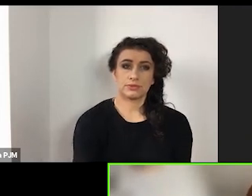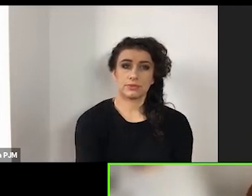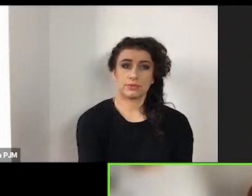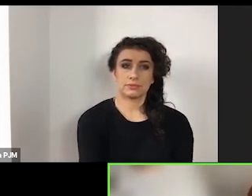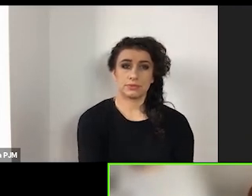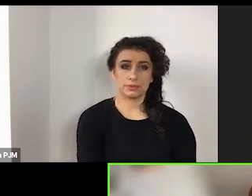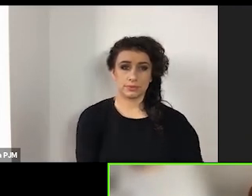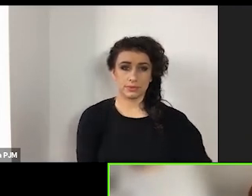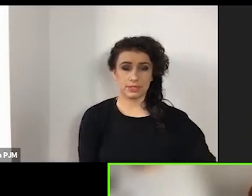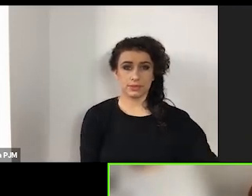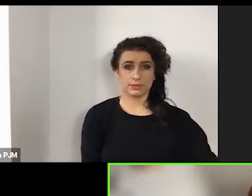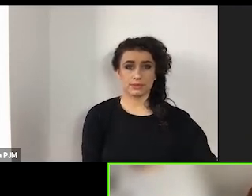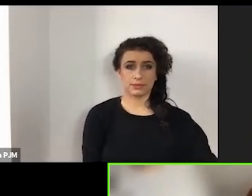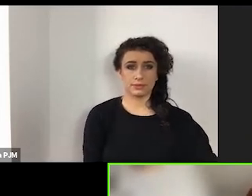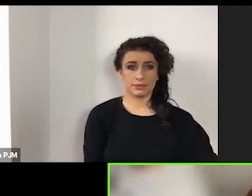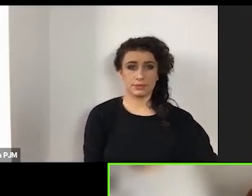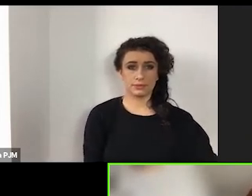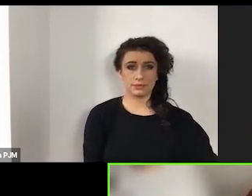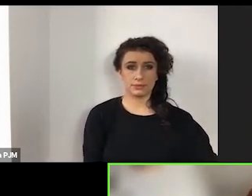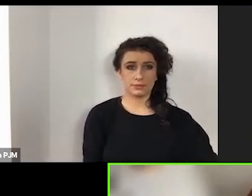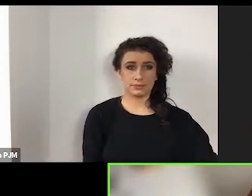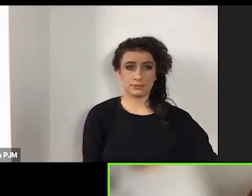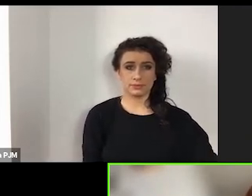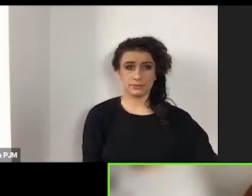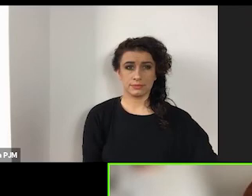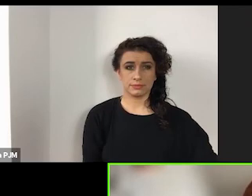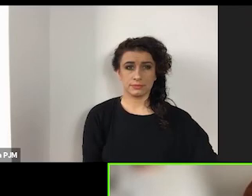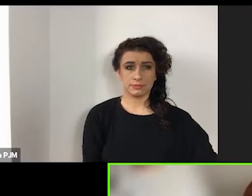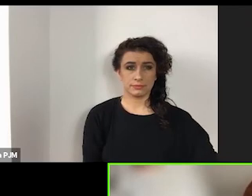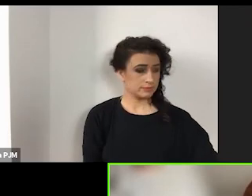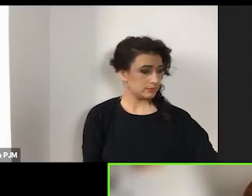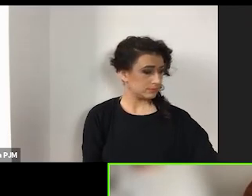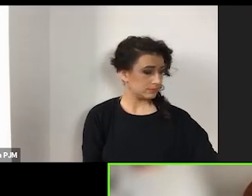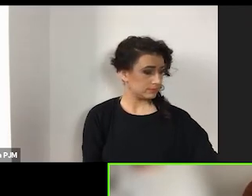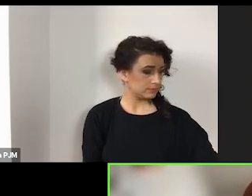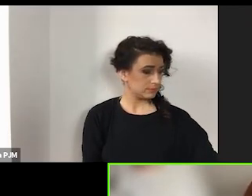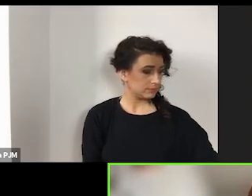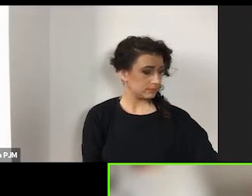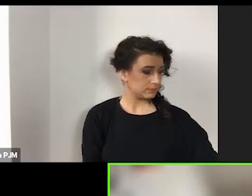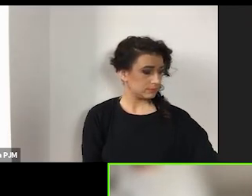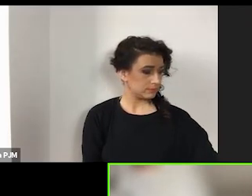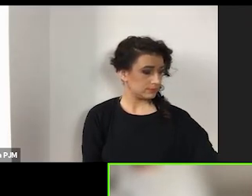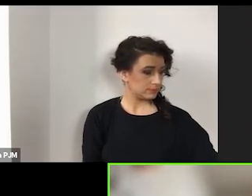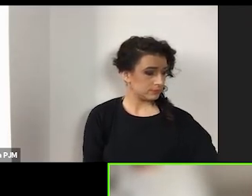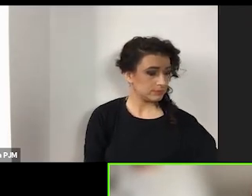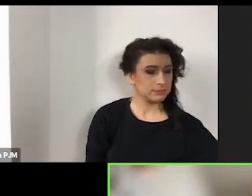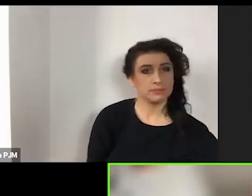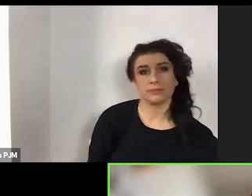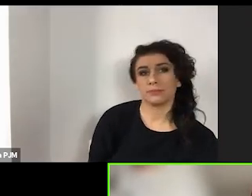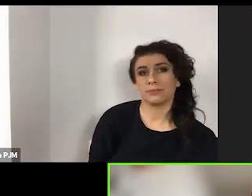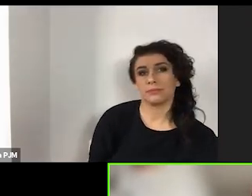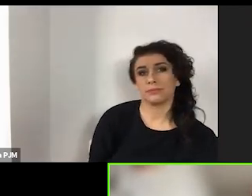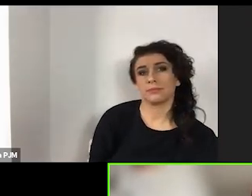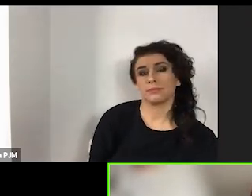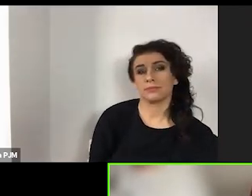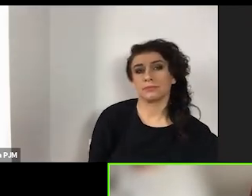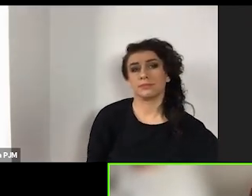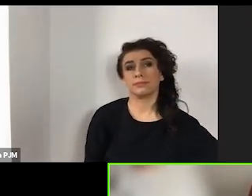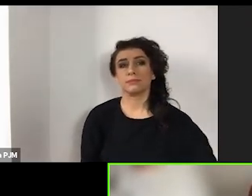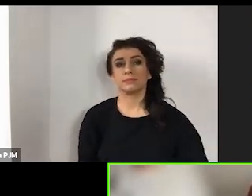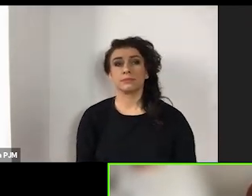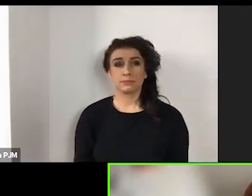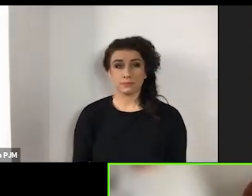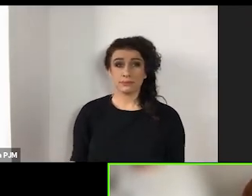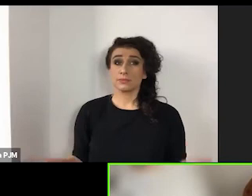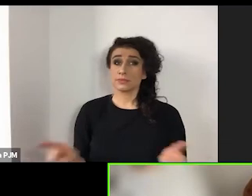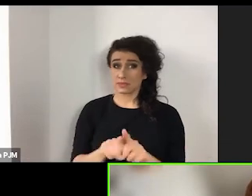when they see episodes of violence. And I said to her, and she said, hey, and I don't care if he beats me up,